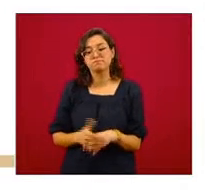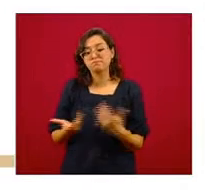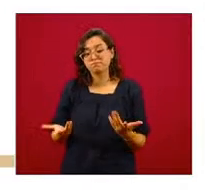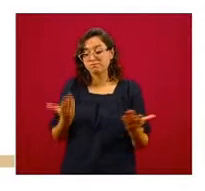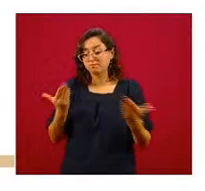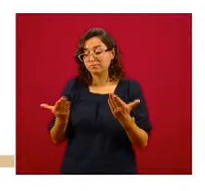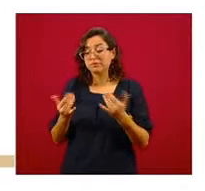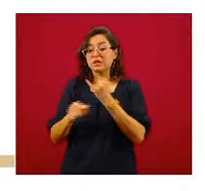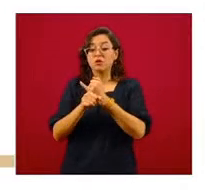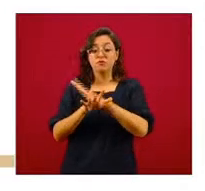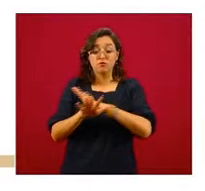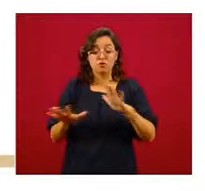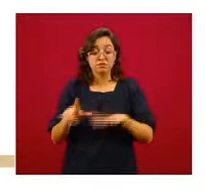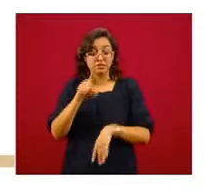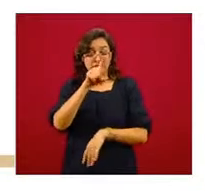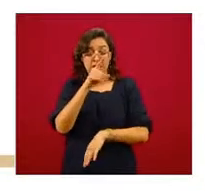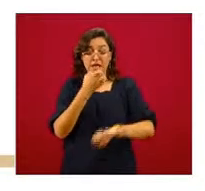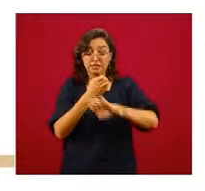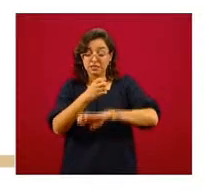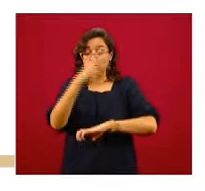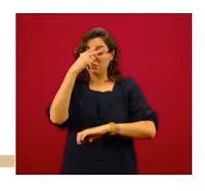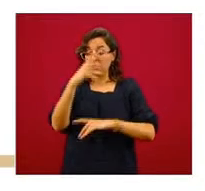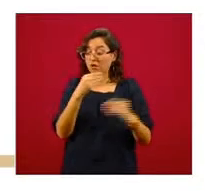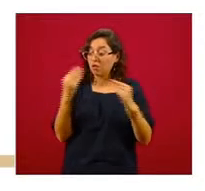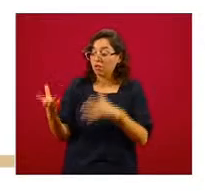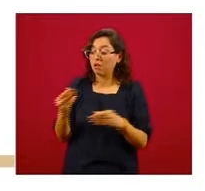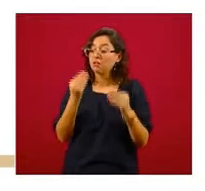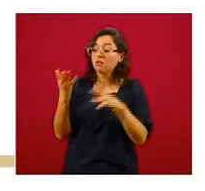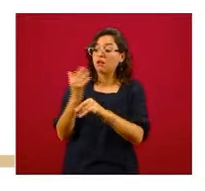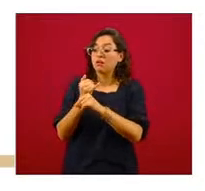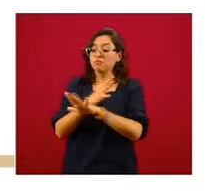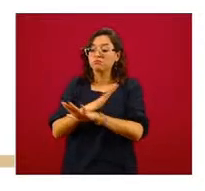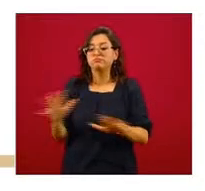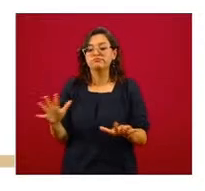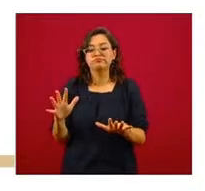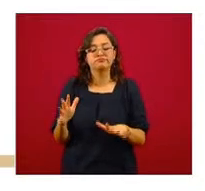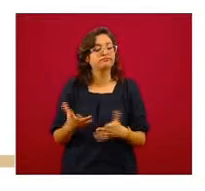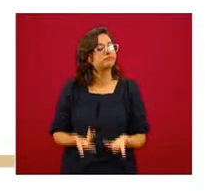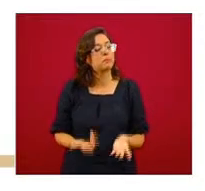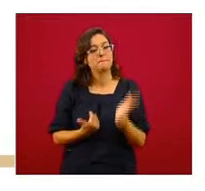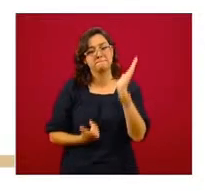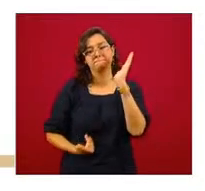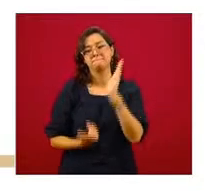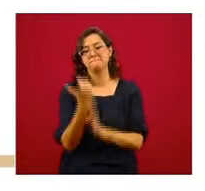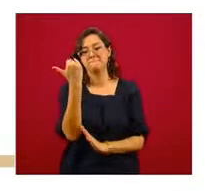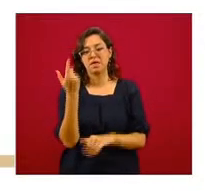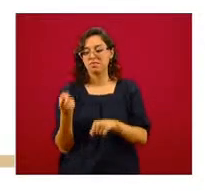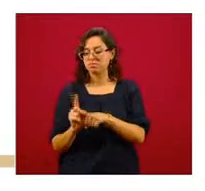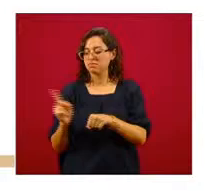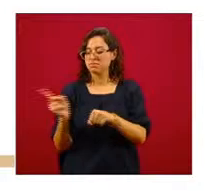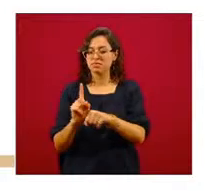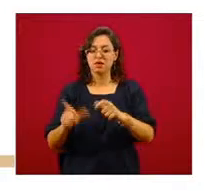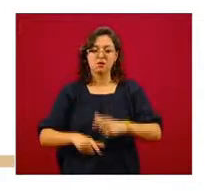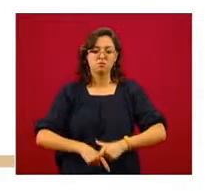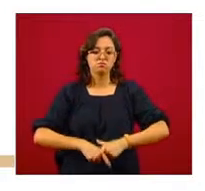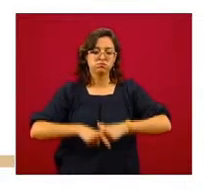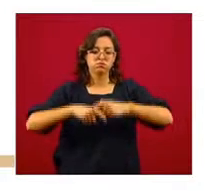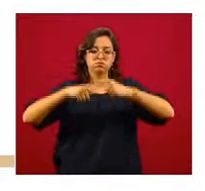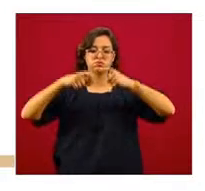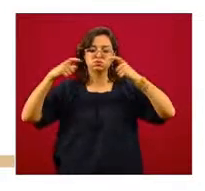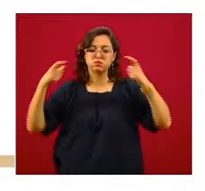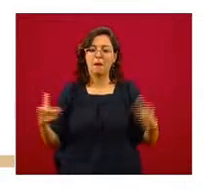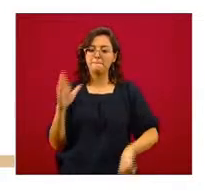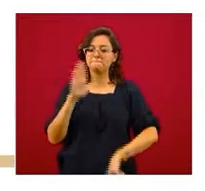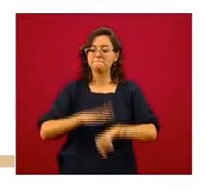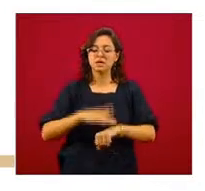is also red. So this data is provided directly by the Mexico state staff. So